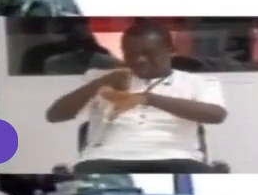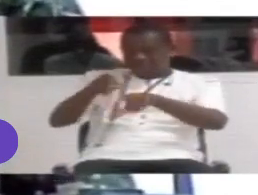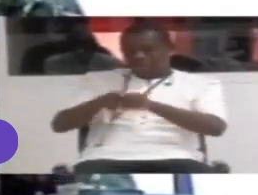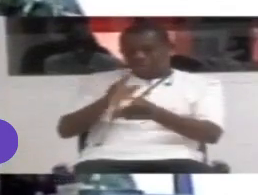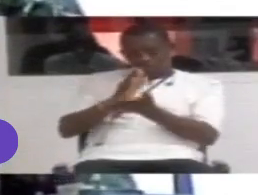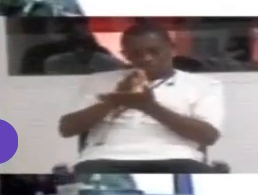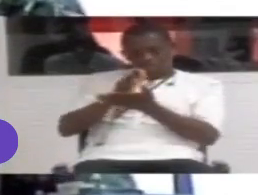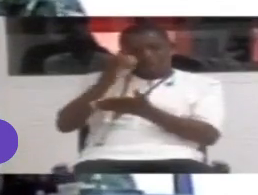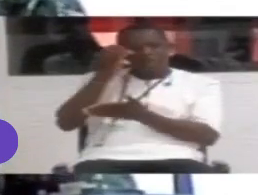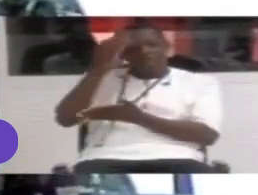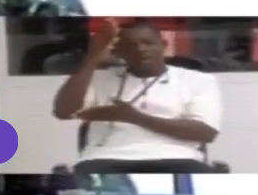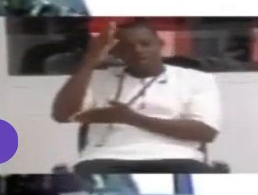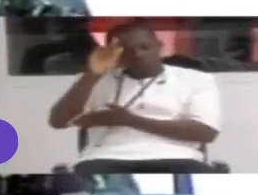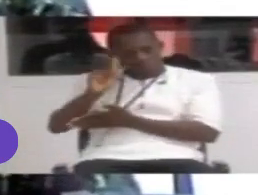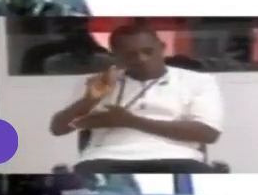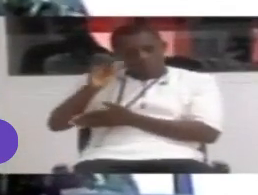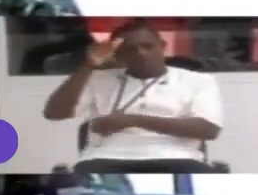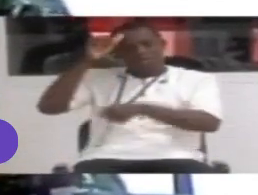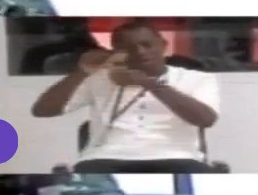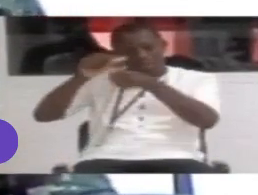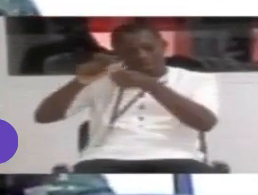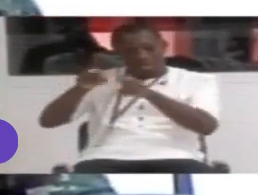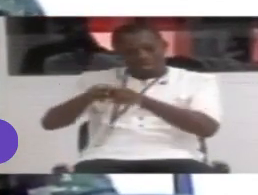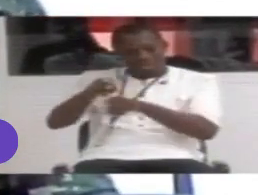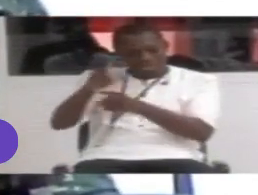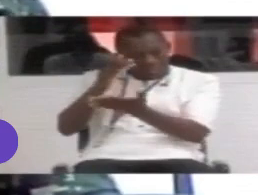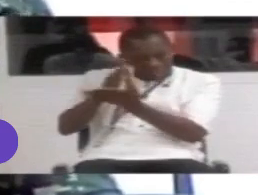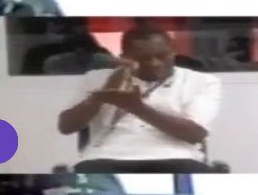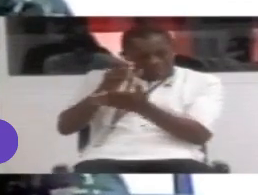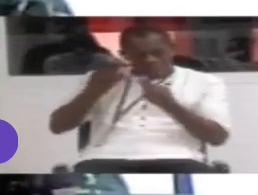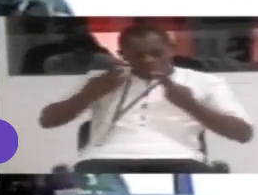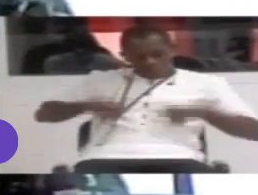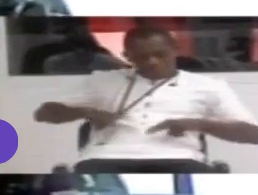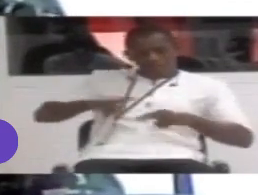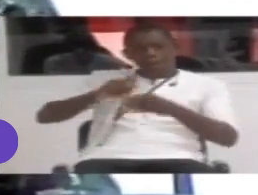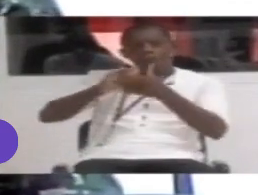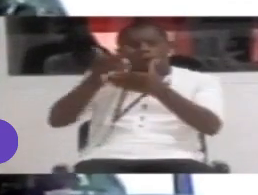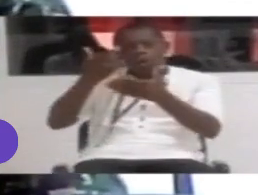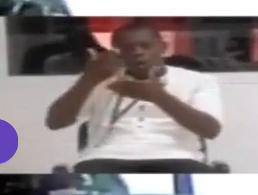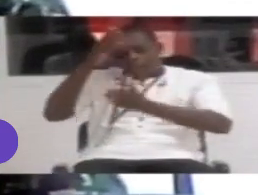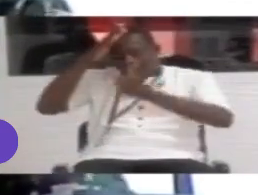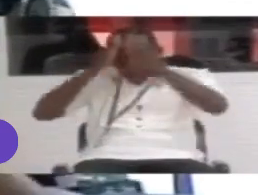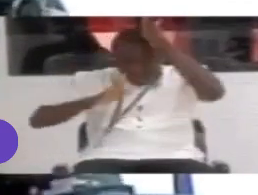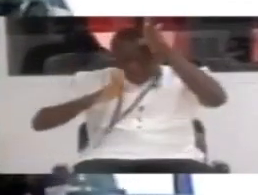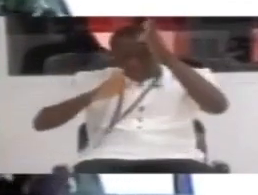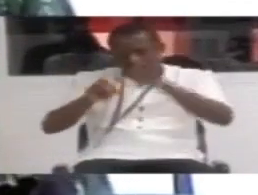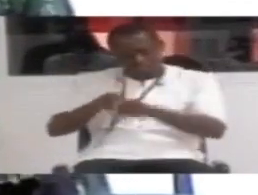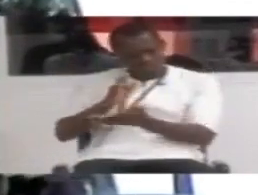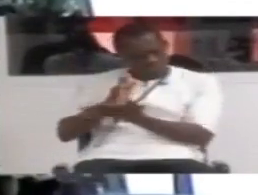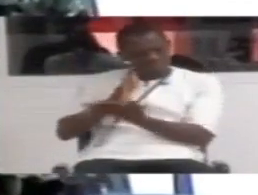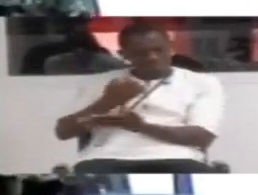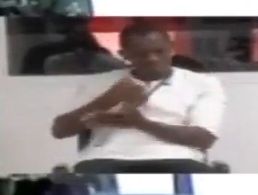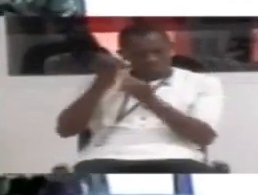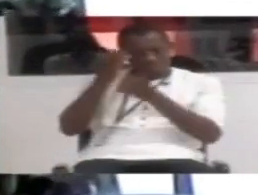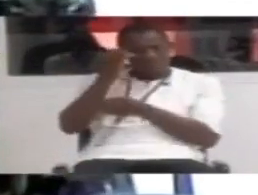rerna ma tuti. Here, ci fateleku. I'm a little bit. Ndax uniform lañ solon, ndax mofti nañ solon, fi daf ma xala rer ci fateleku. I cannot not